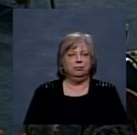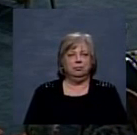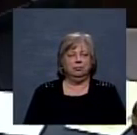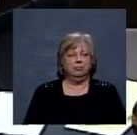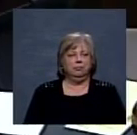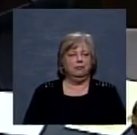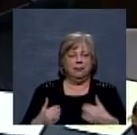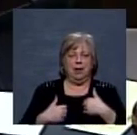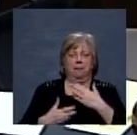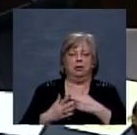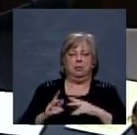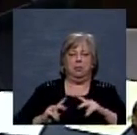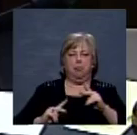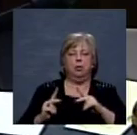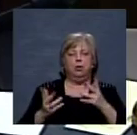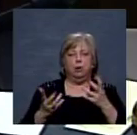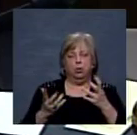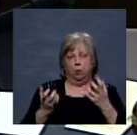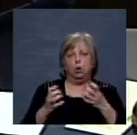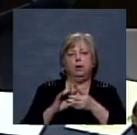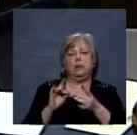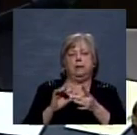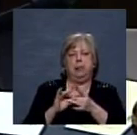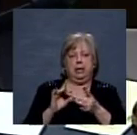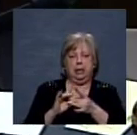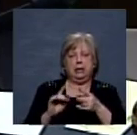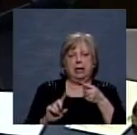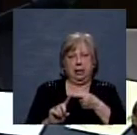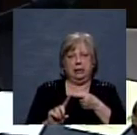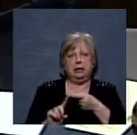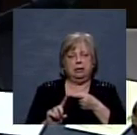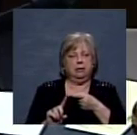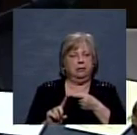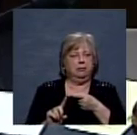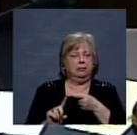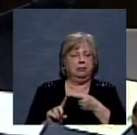I have some people who wish to also speak about this matter.